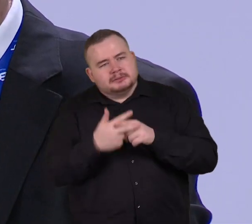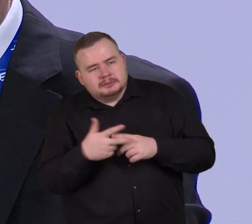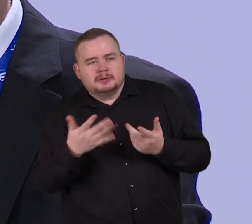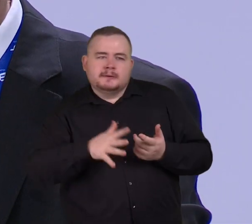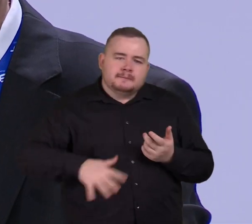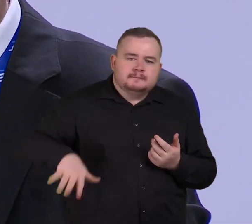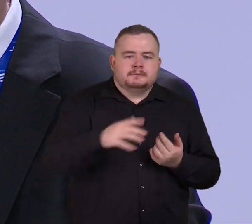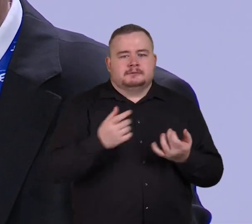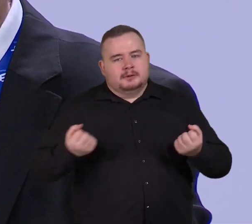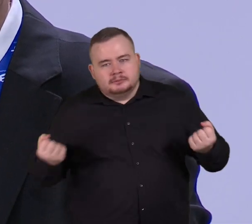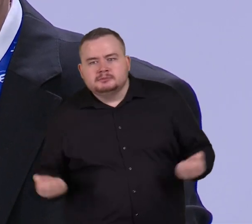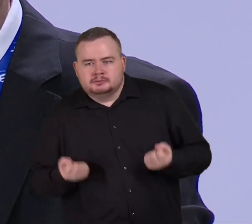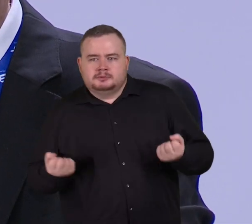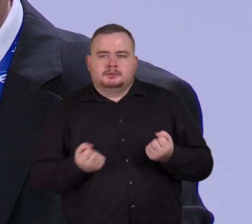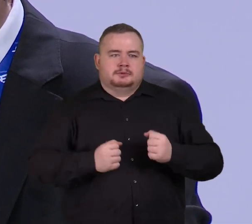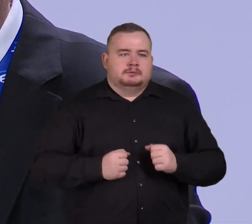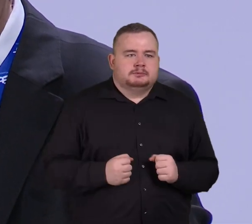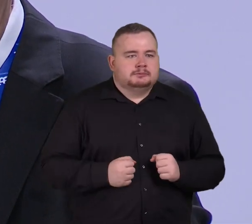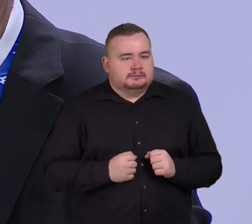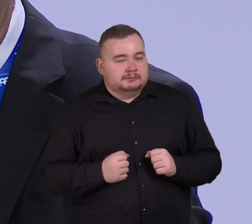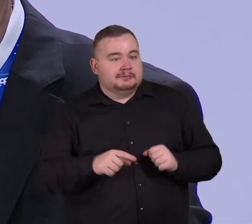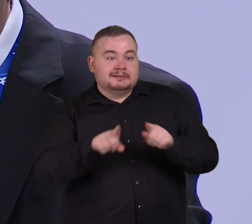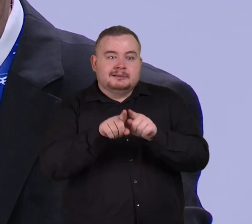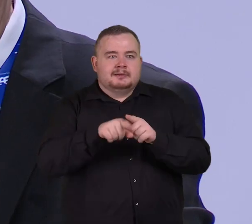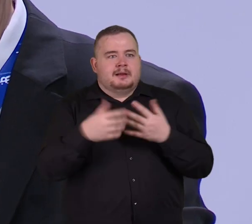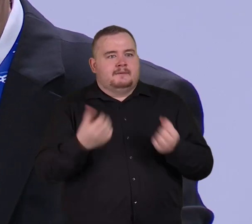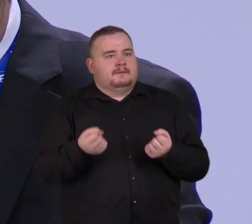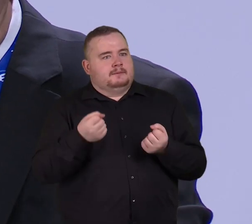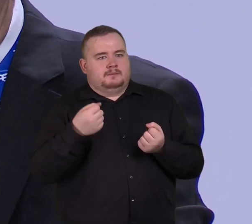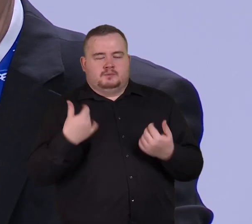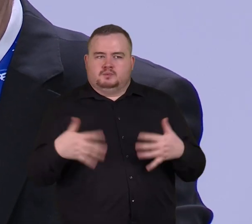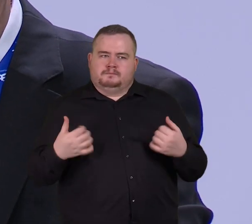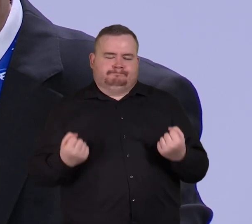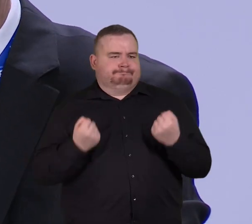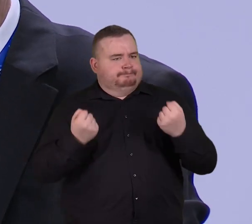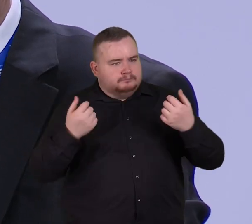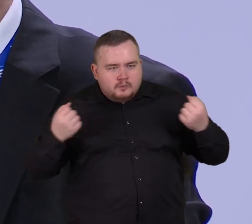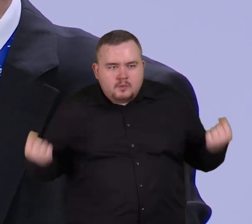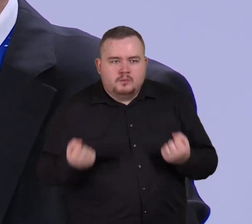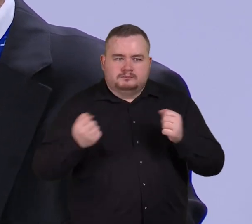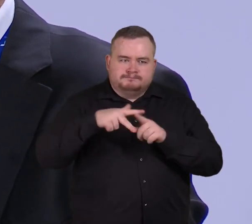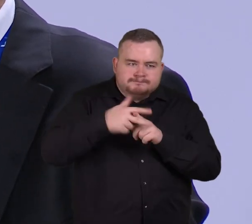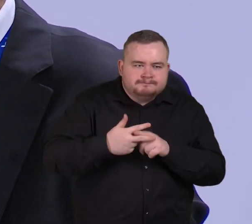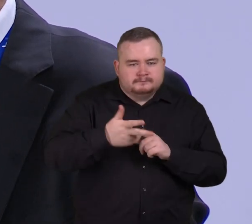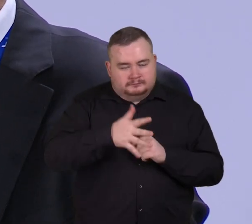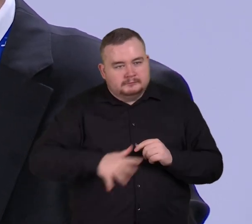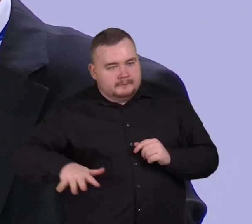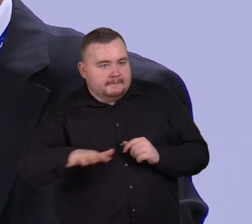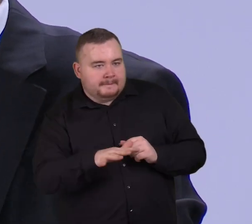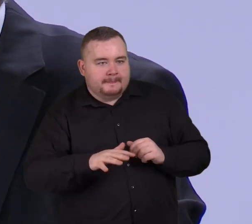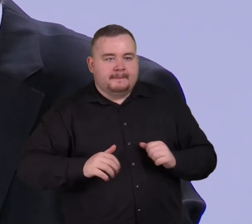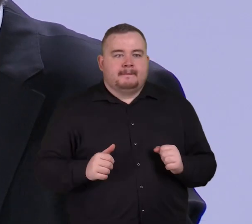simplification is urgently needed for territorial instruments. lighten the administrative burdens,